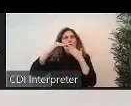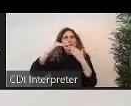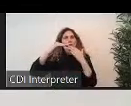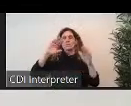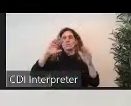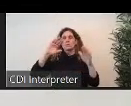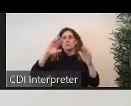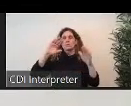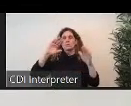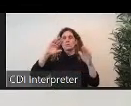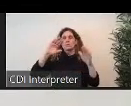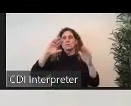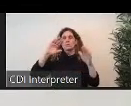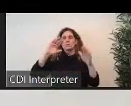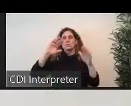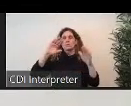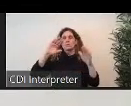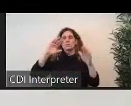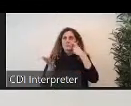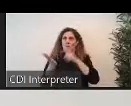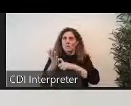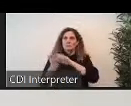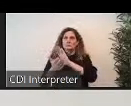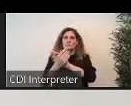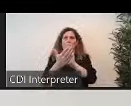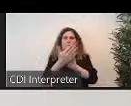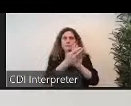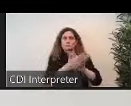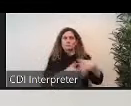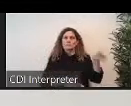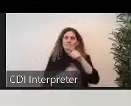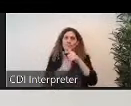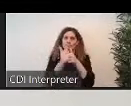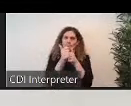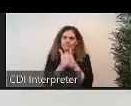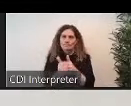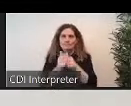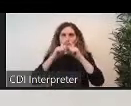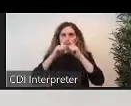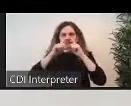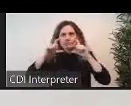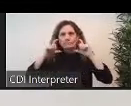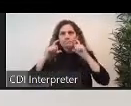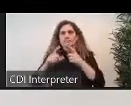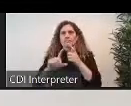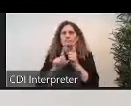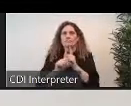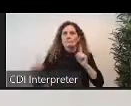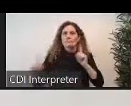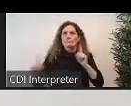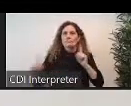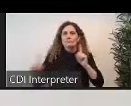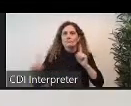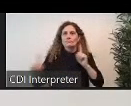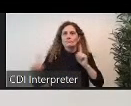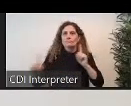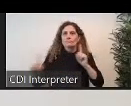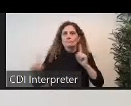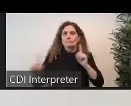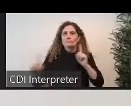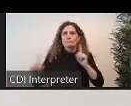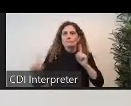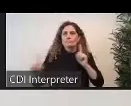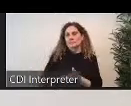you. Today, we have Shannon Graham joining us to talk about a new addition to our county COVID dashboard. And along